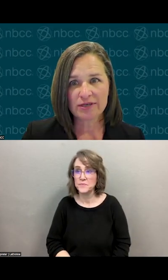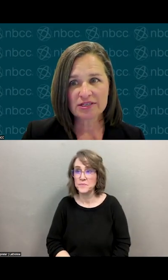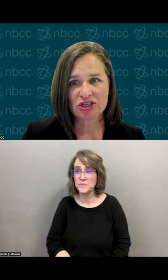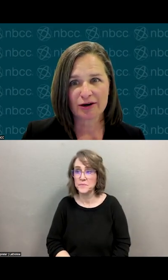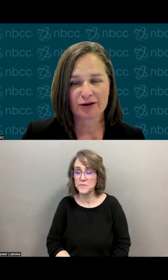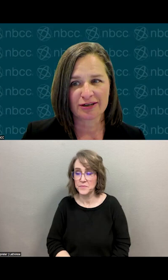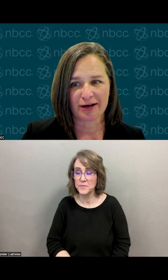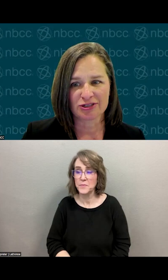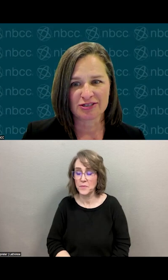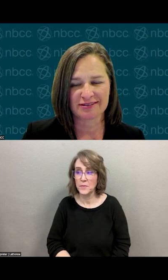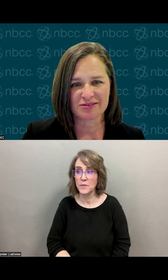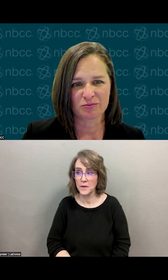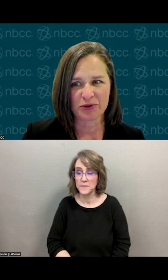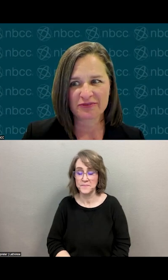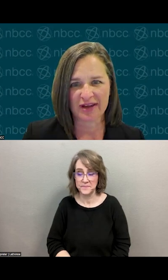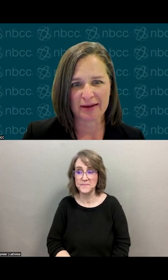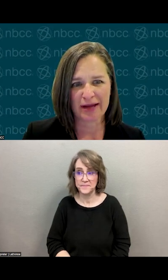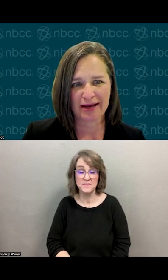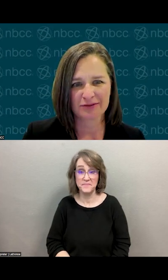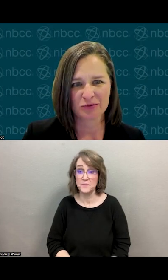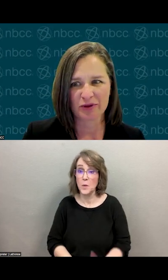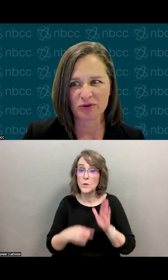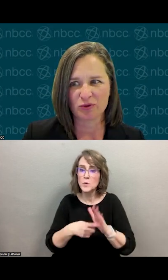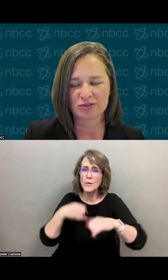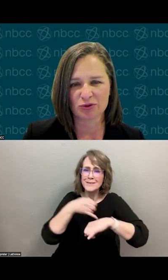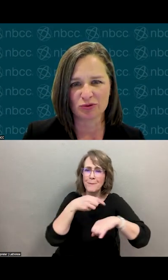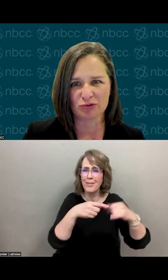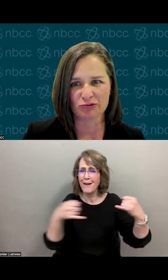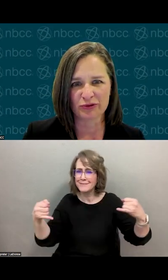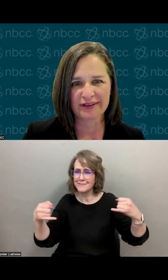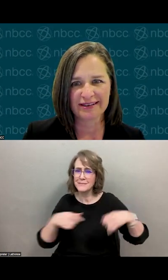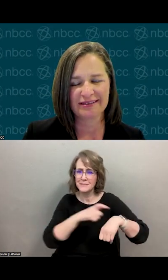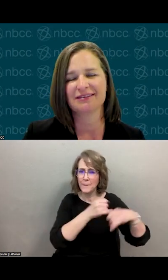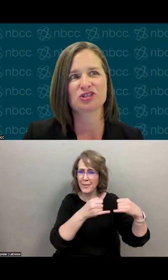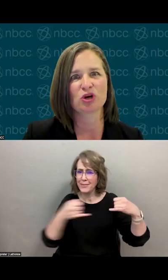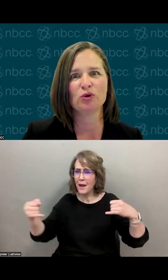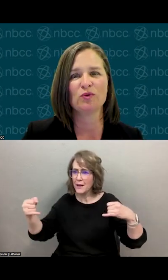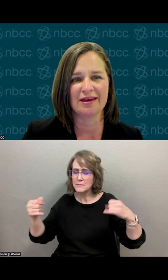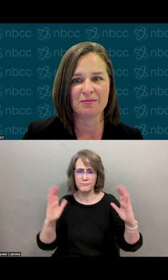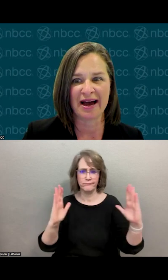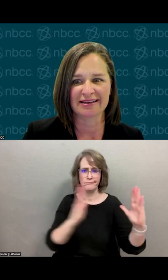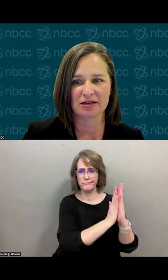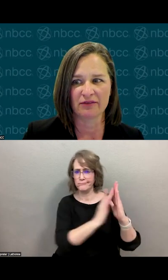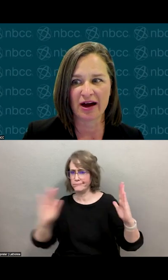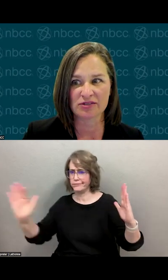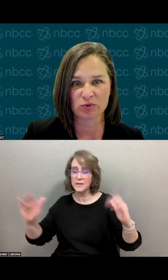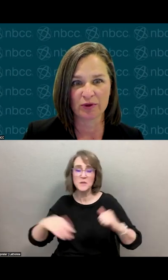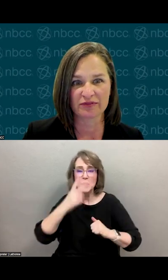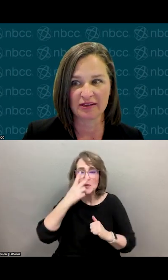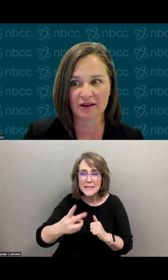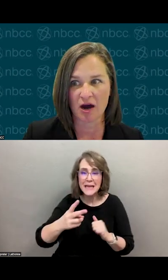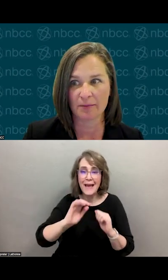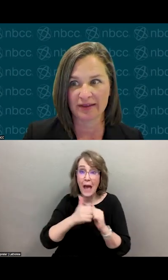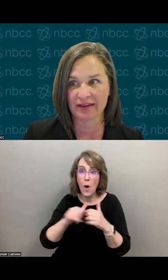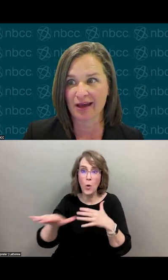I wanted to share just this brief timeline with you to really show you the impact of how